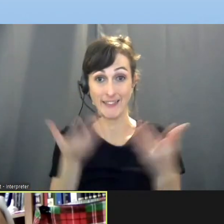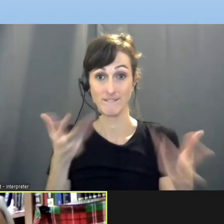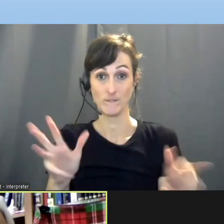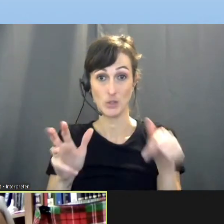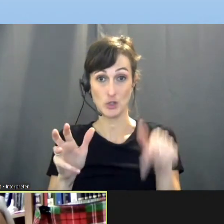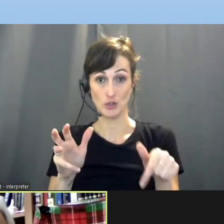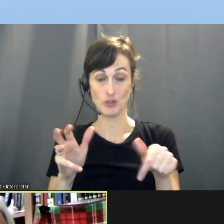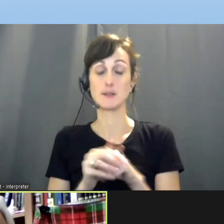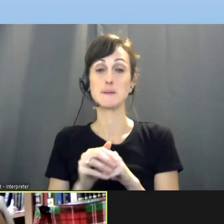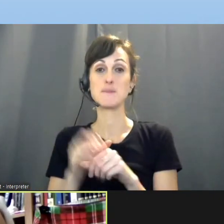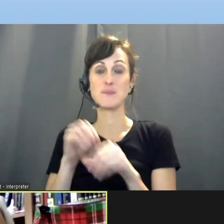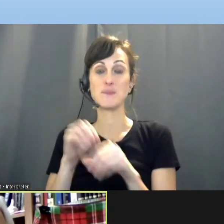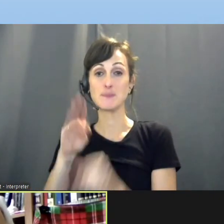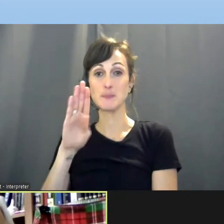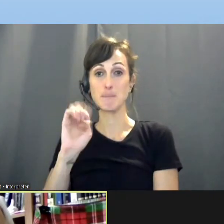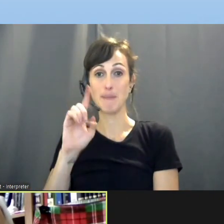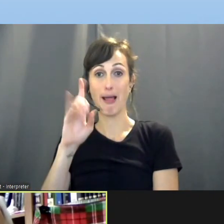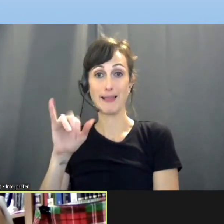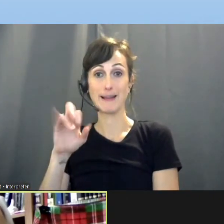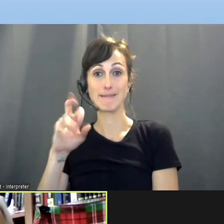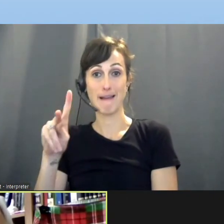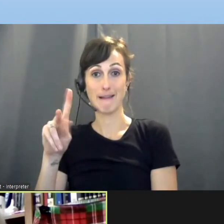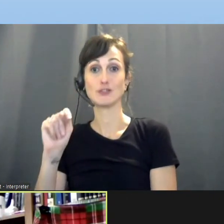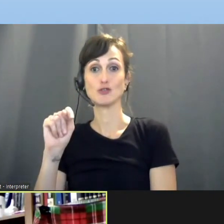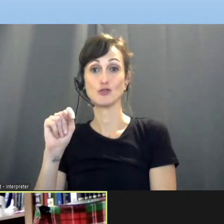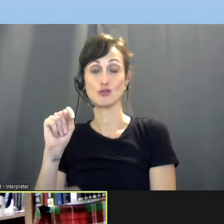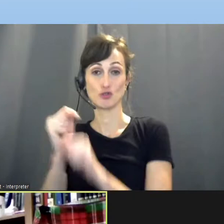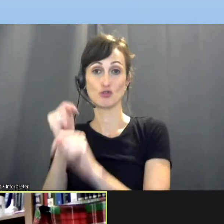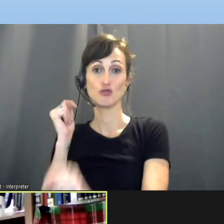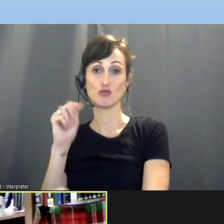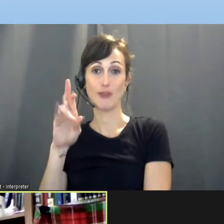belly dump trailer, and they would need 3 days' notice.